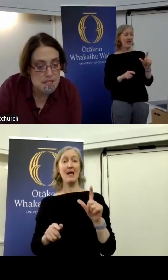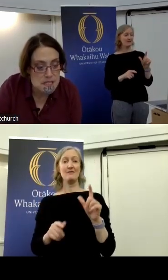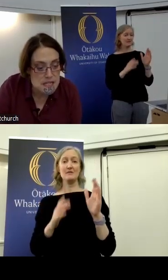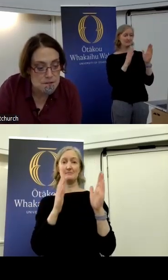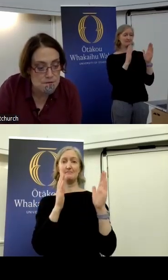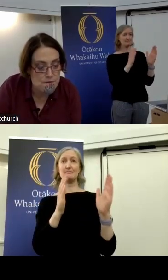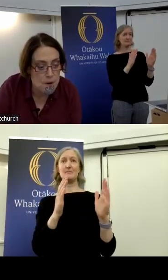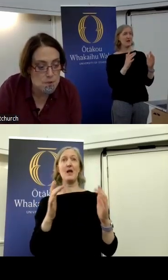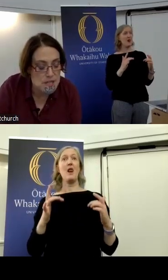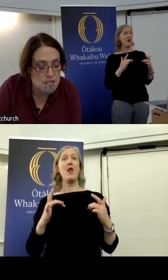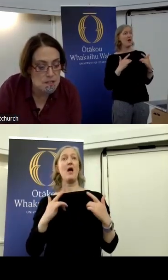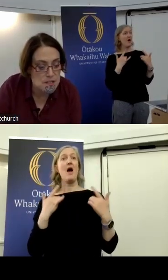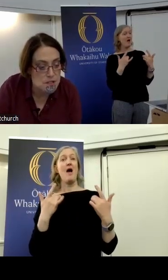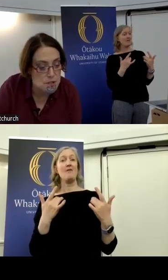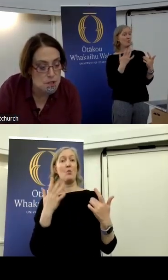life expectancy from